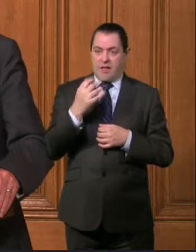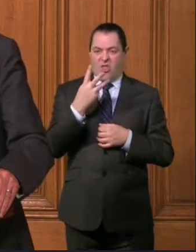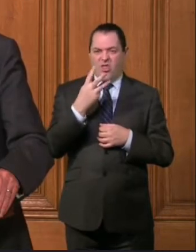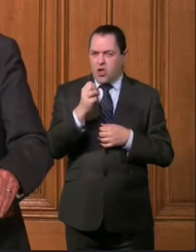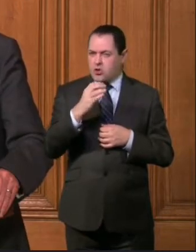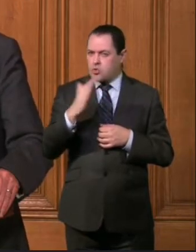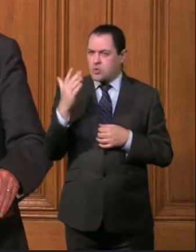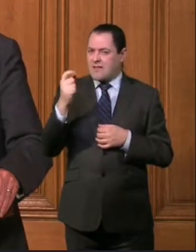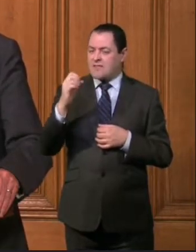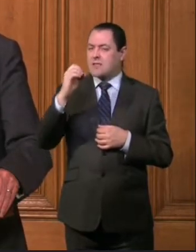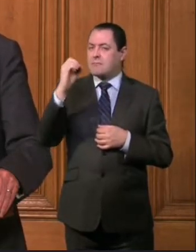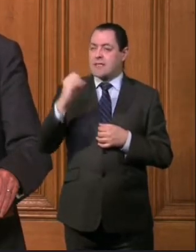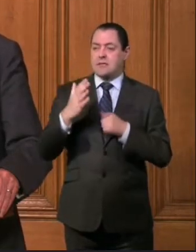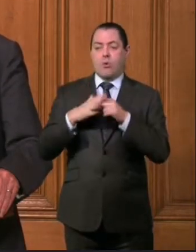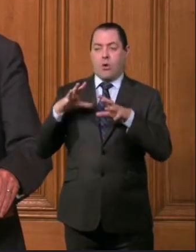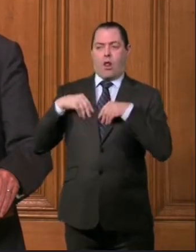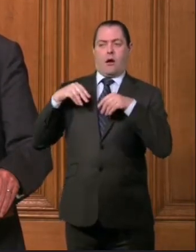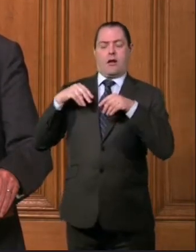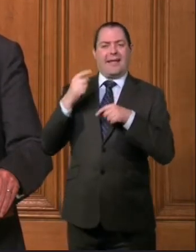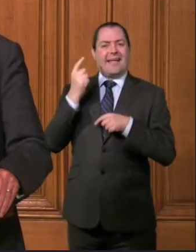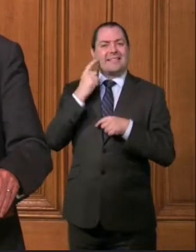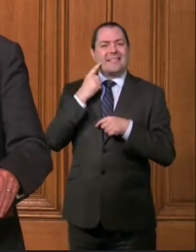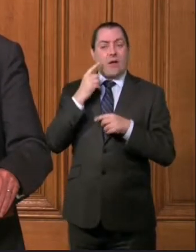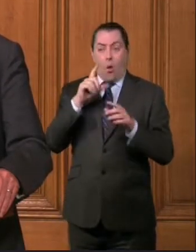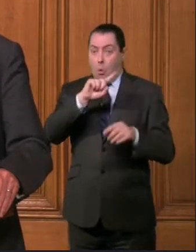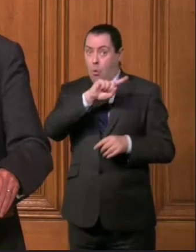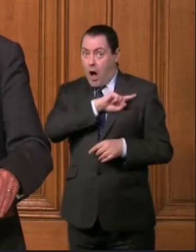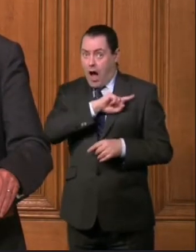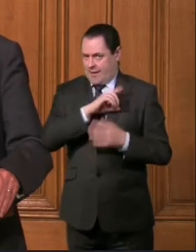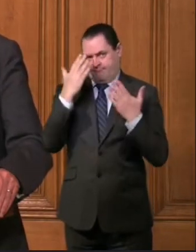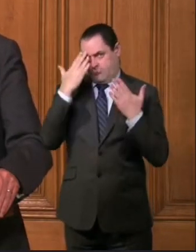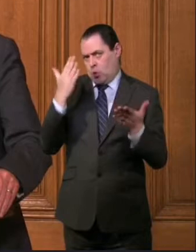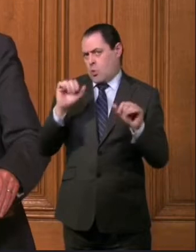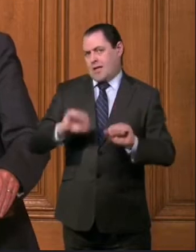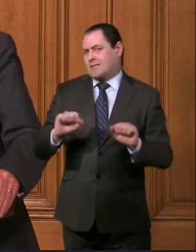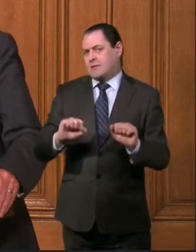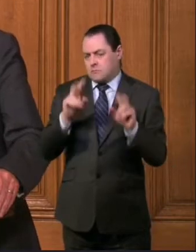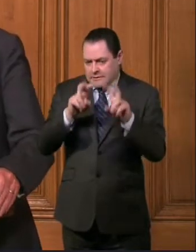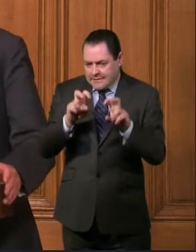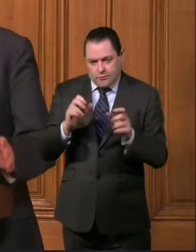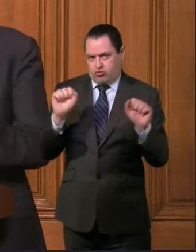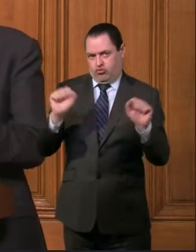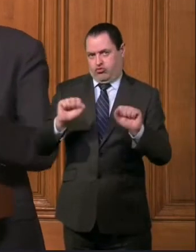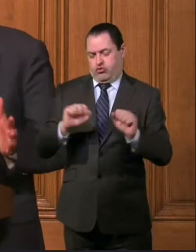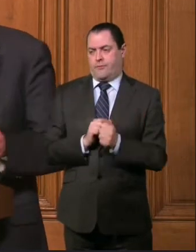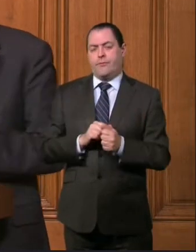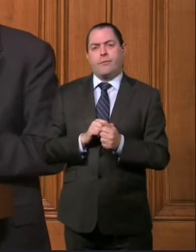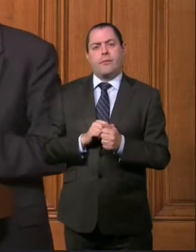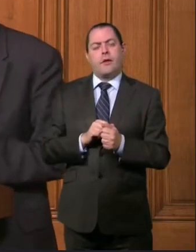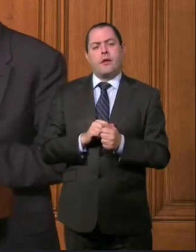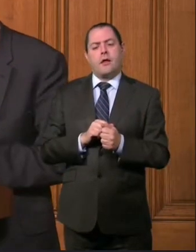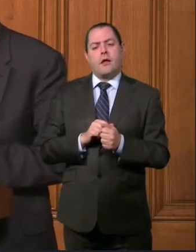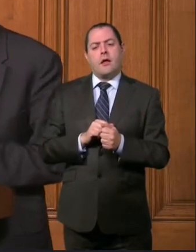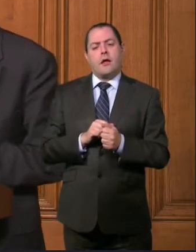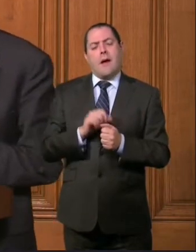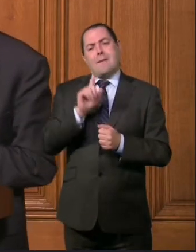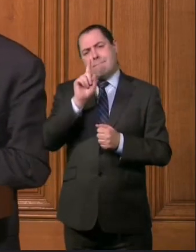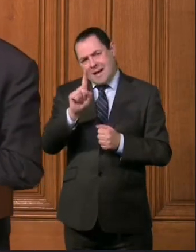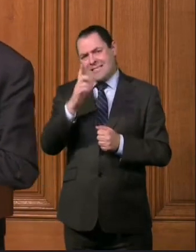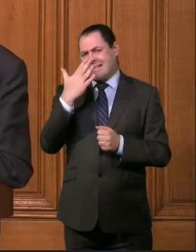case. It doesn't have a difference in terms of age distribution. So there's no preferential age. It can